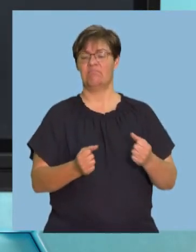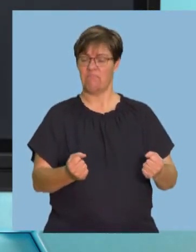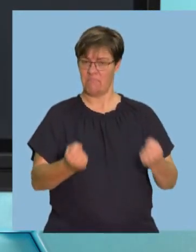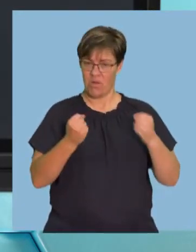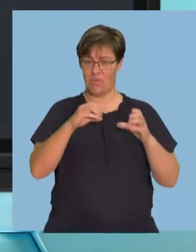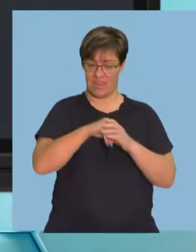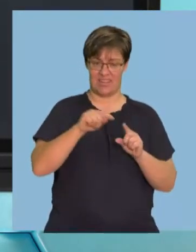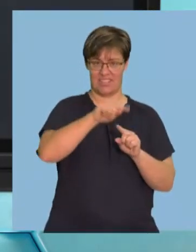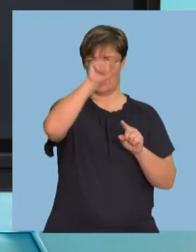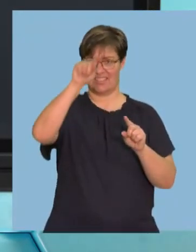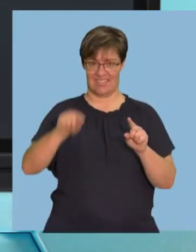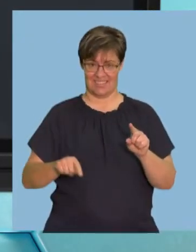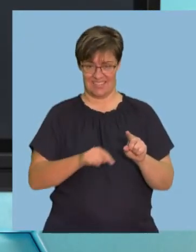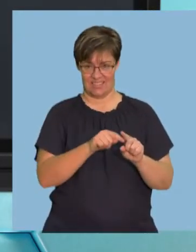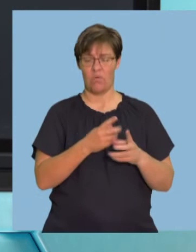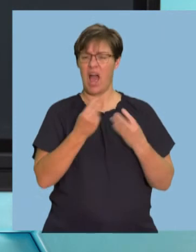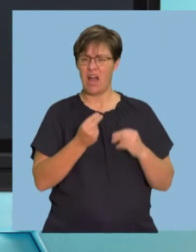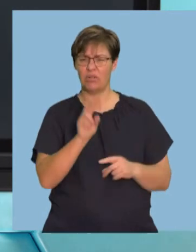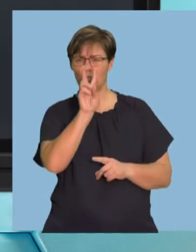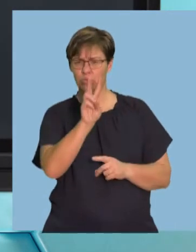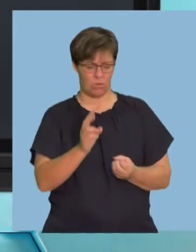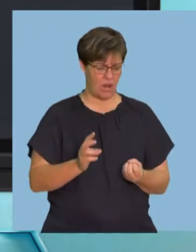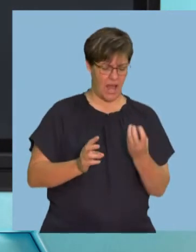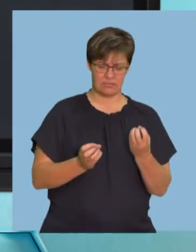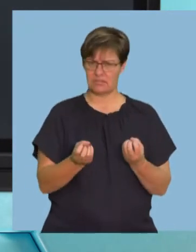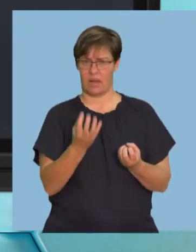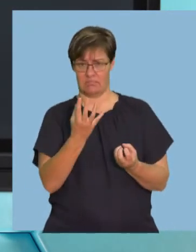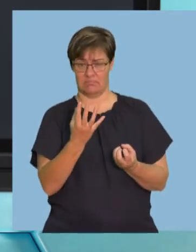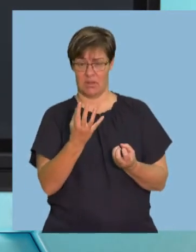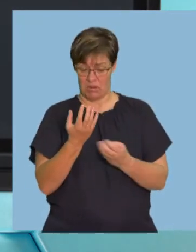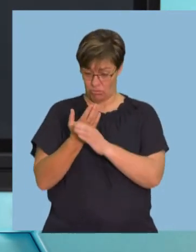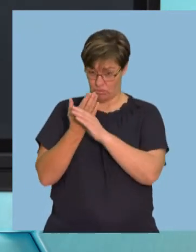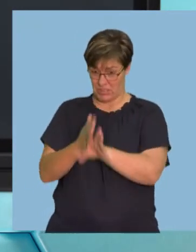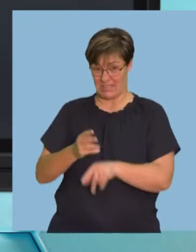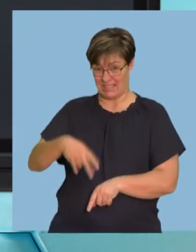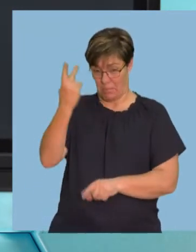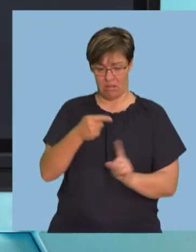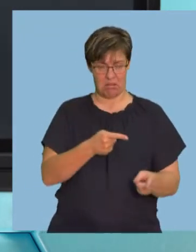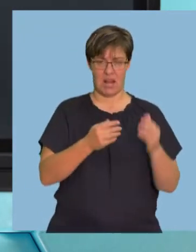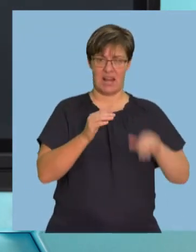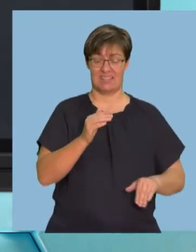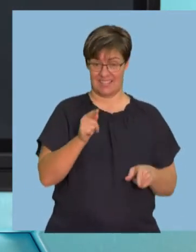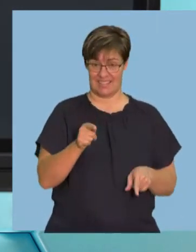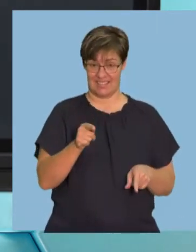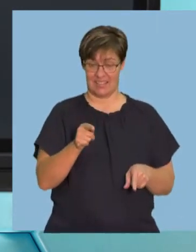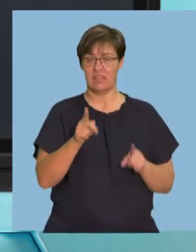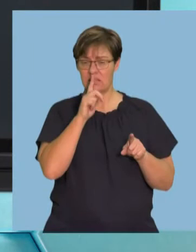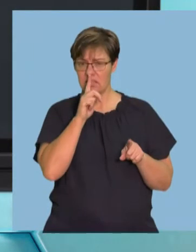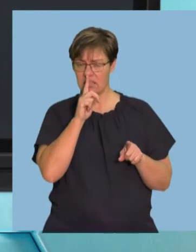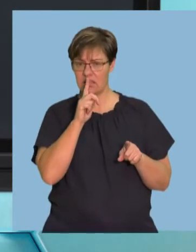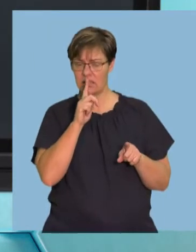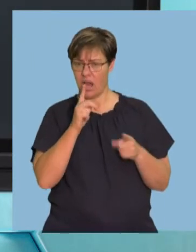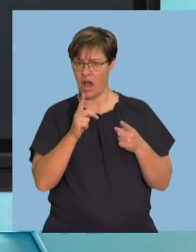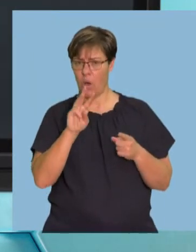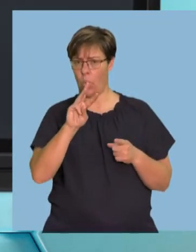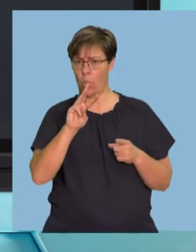got two light bulbs. One has got double the resistance of the other, and see how the power actually